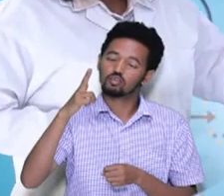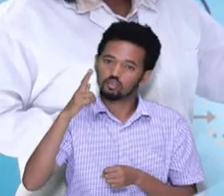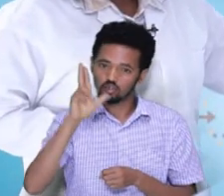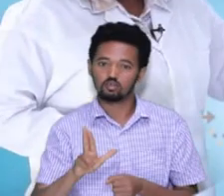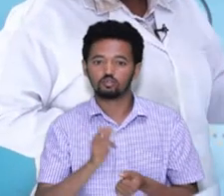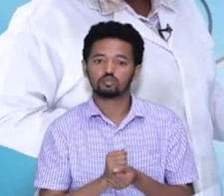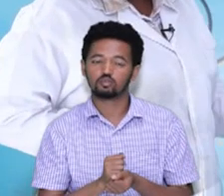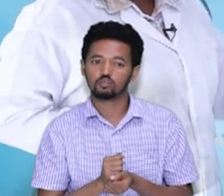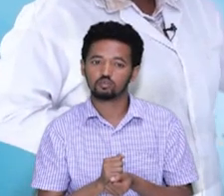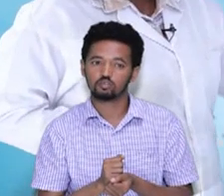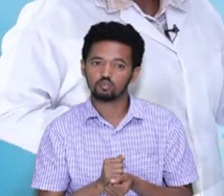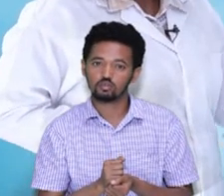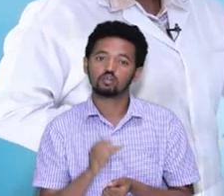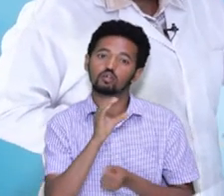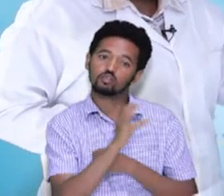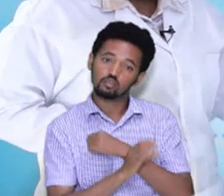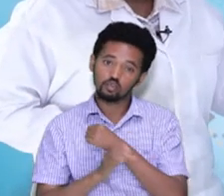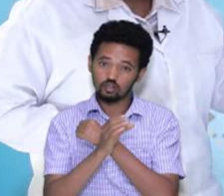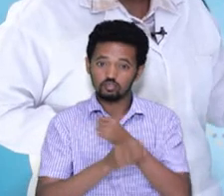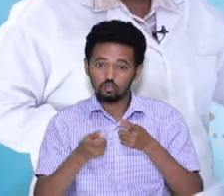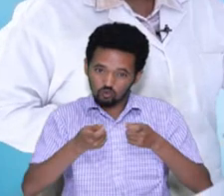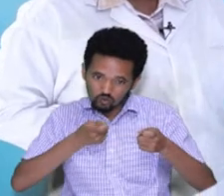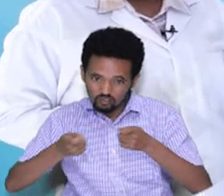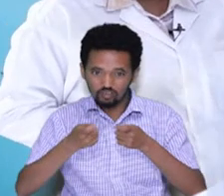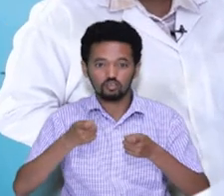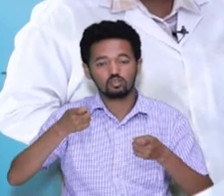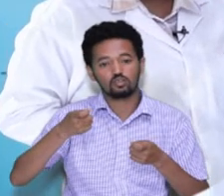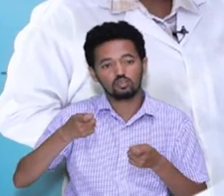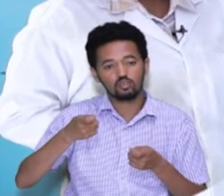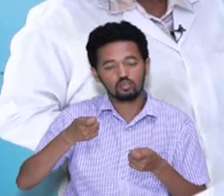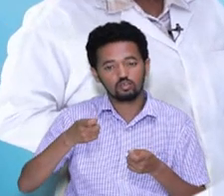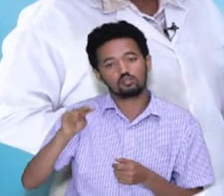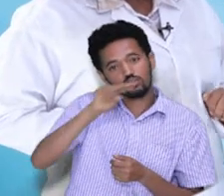Many of the volcanic mountains of the country are concentrated in Eastern Africa.